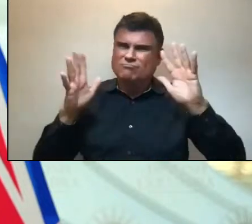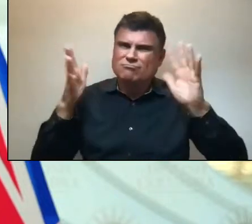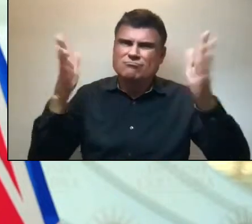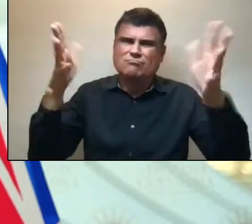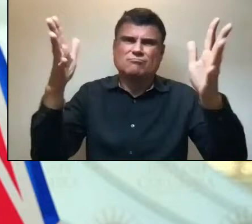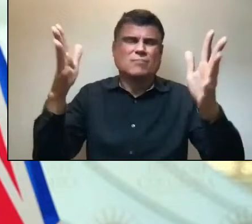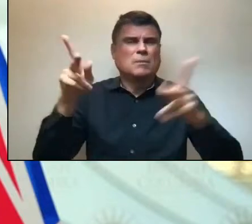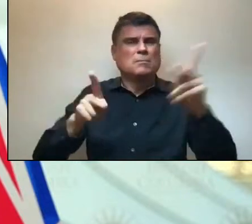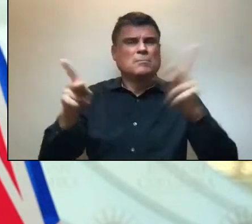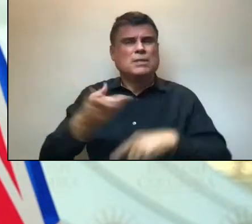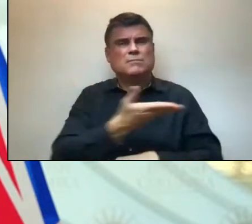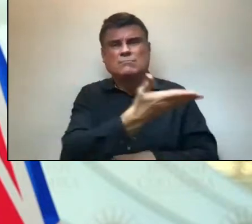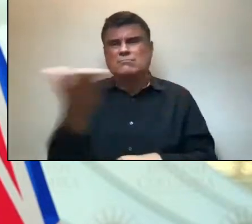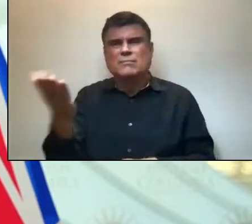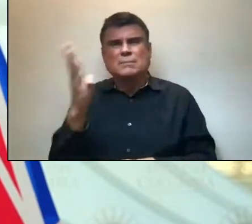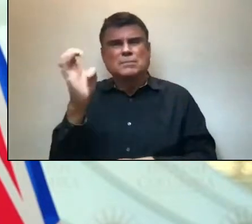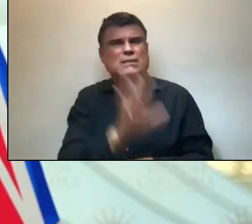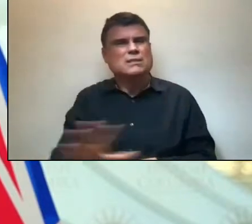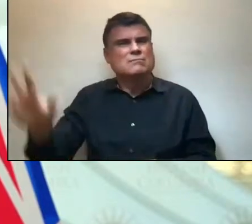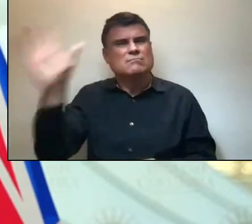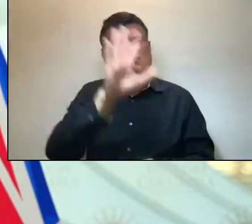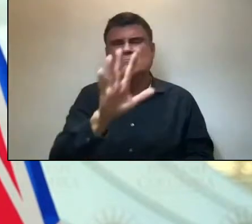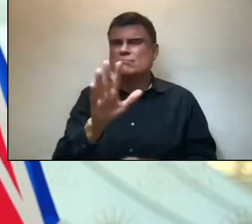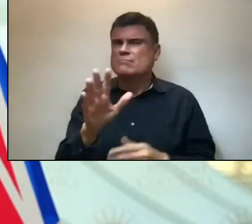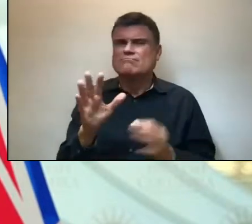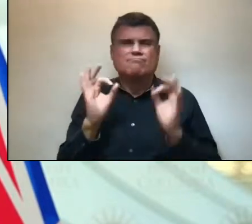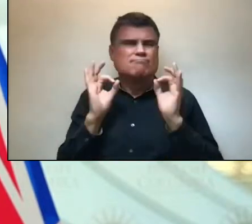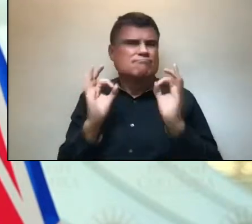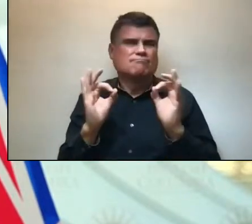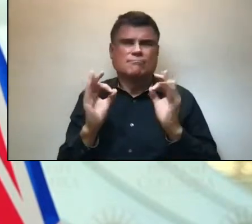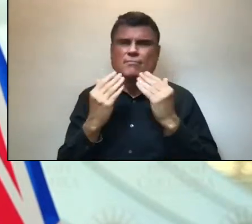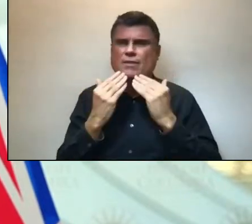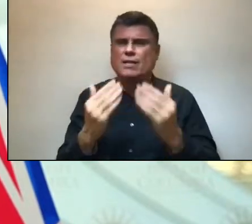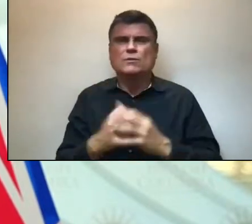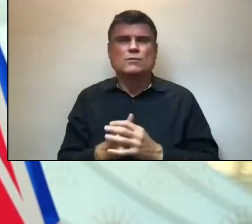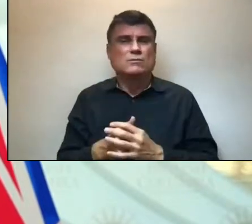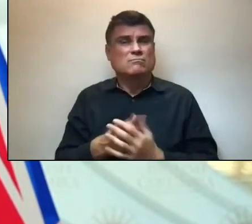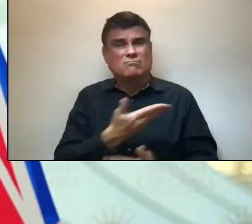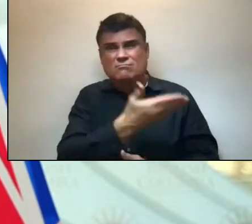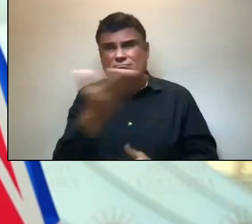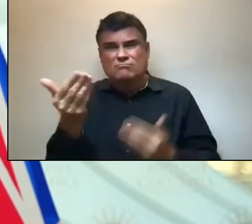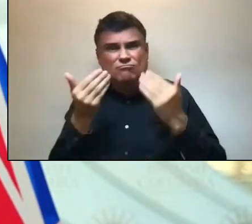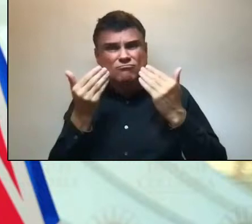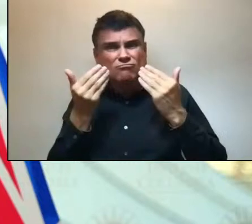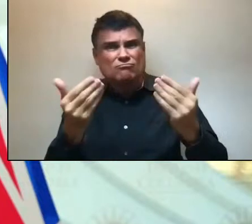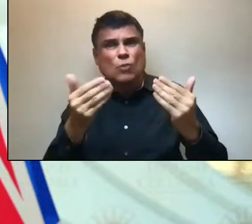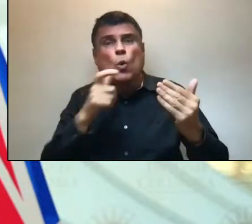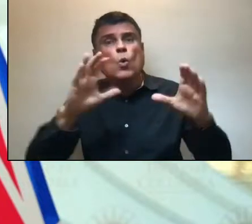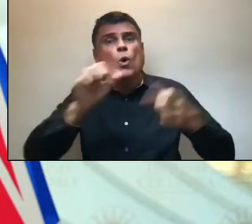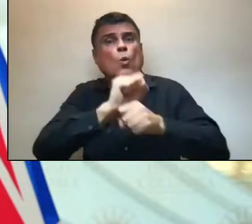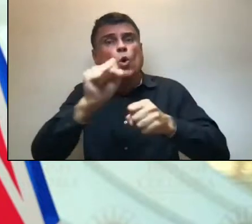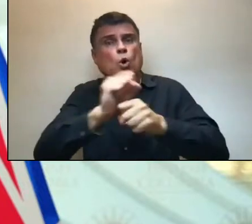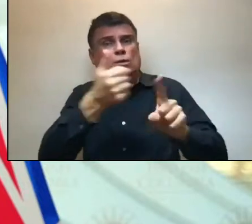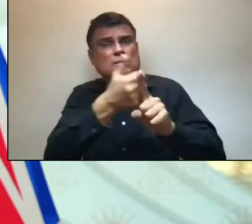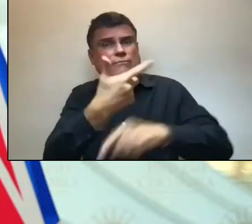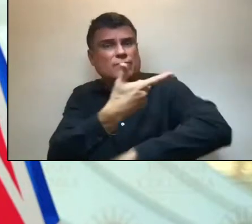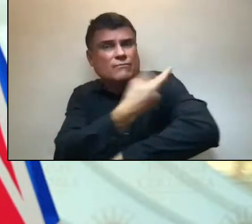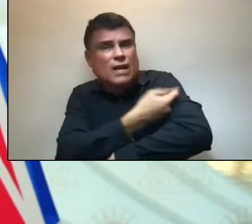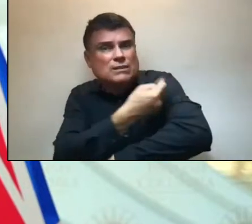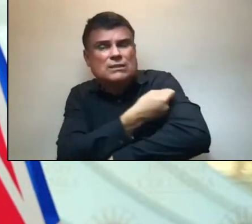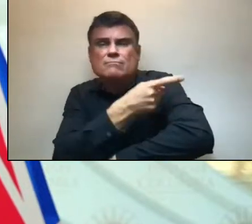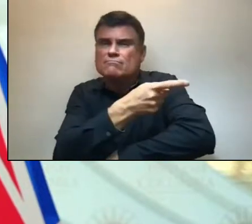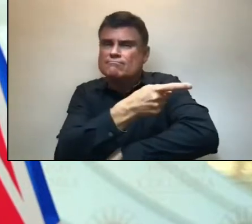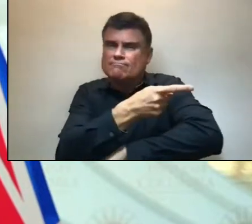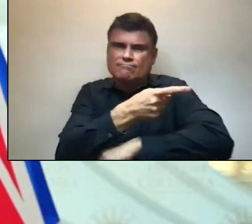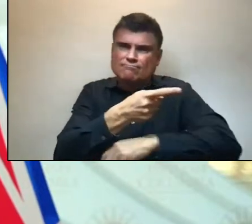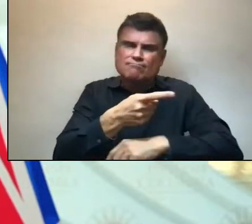BC, of our incredible immunization teams across the province who are doing an excellent job. And